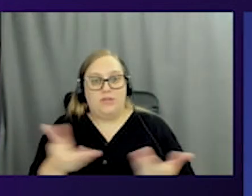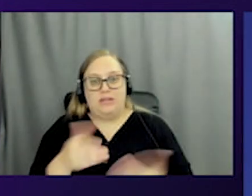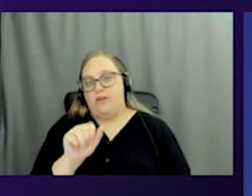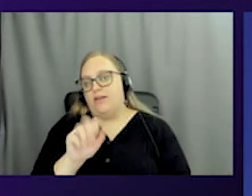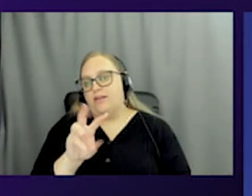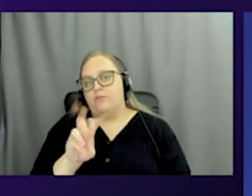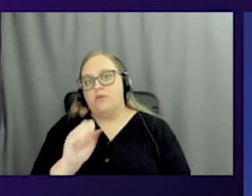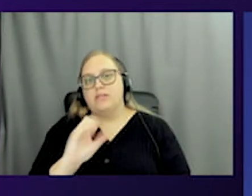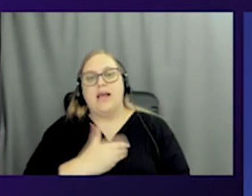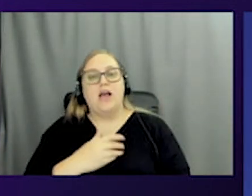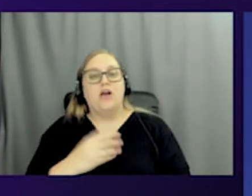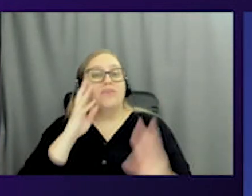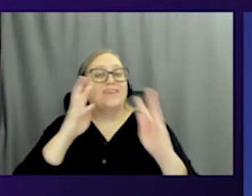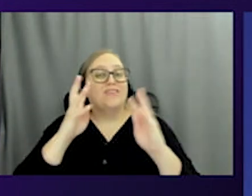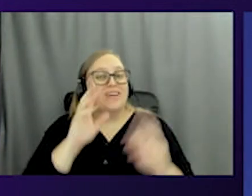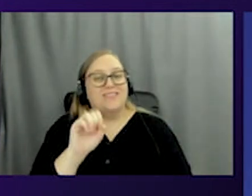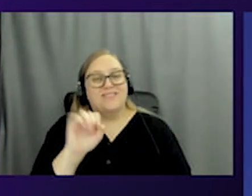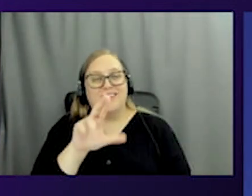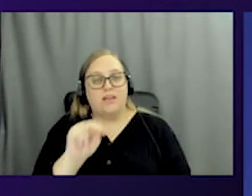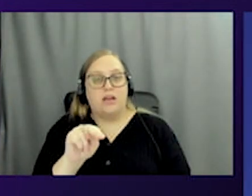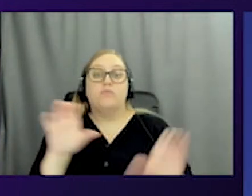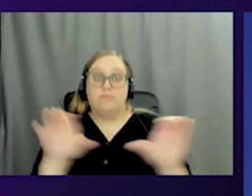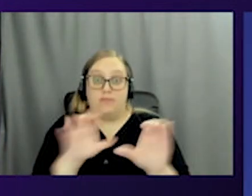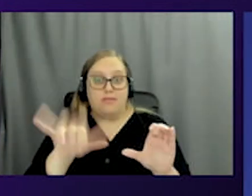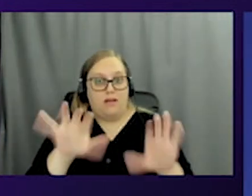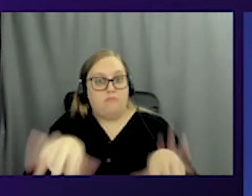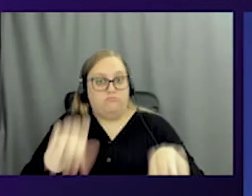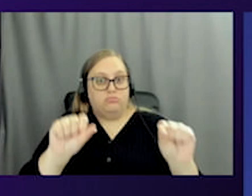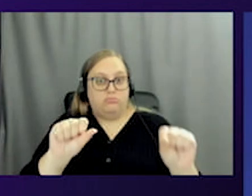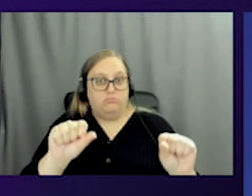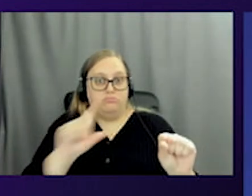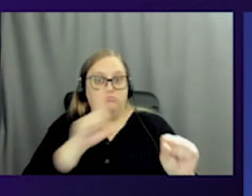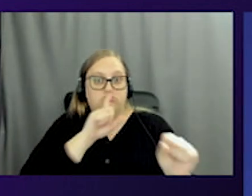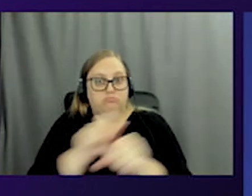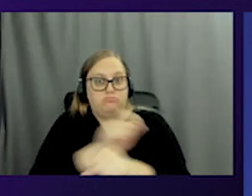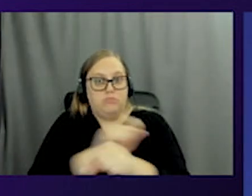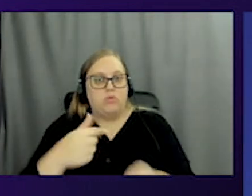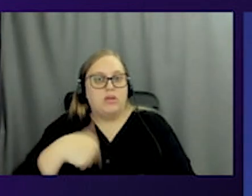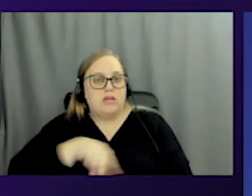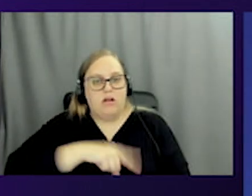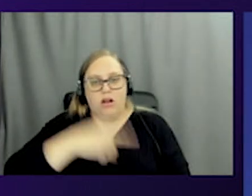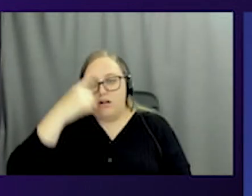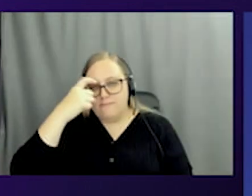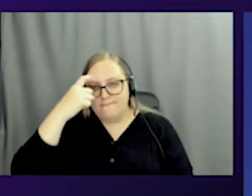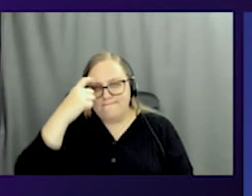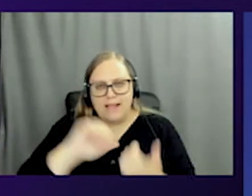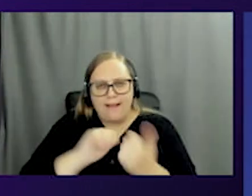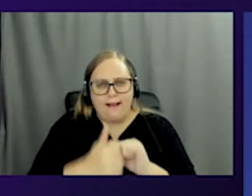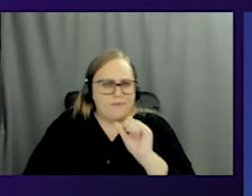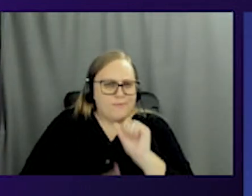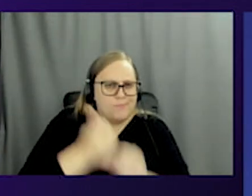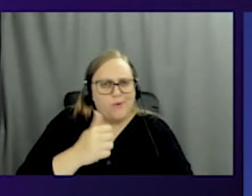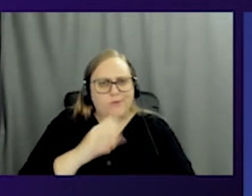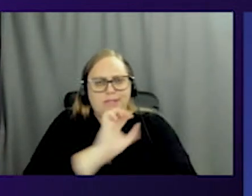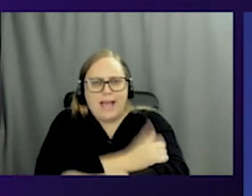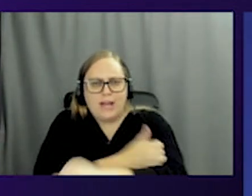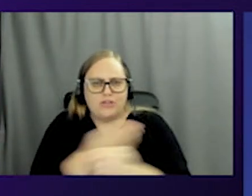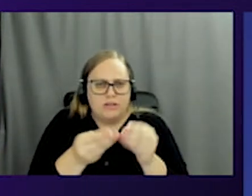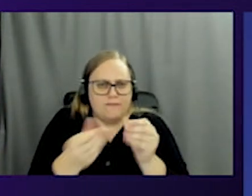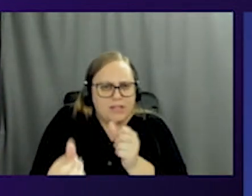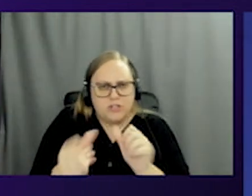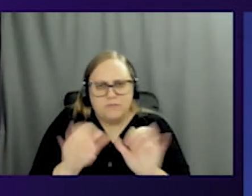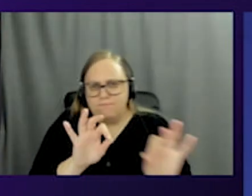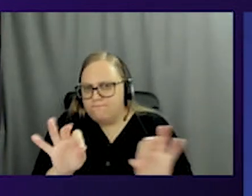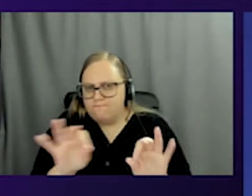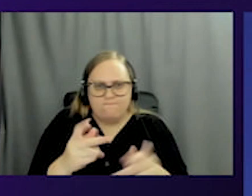innovative silicon, we've done that. We've really taken into consideration how to have the most energy efficient. And then also